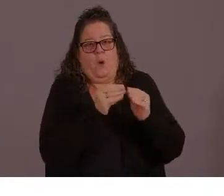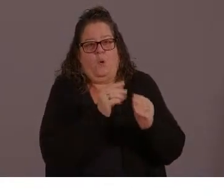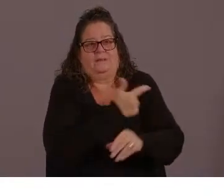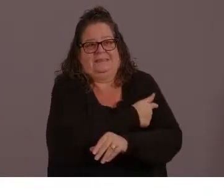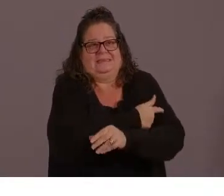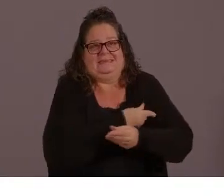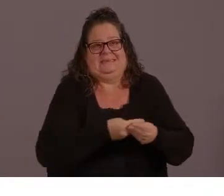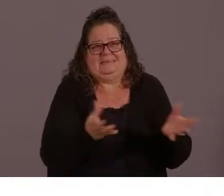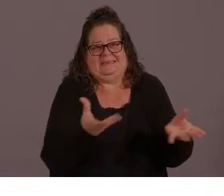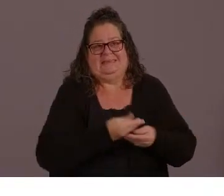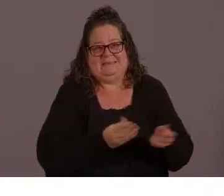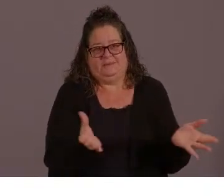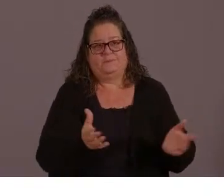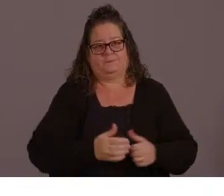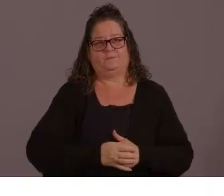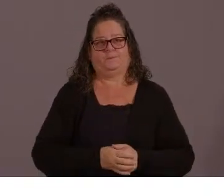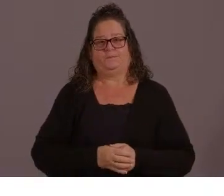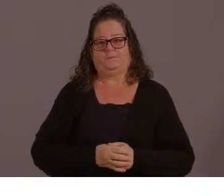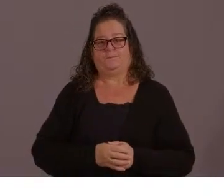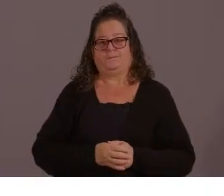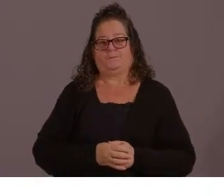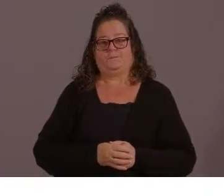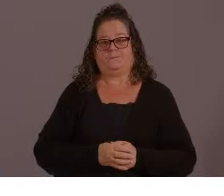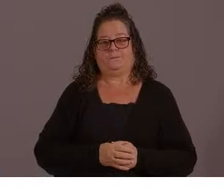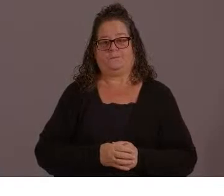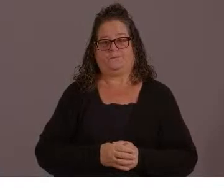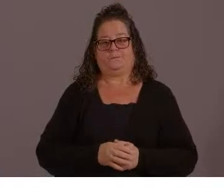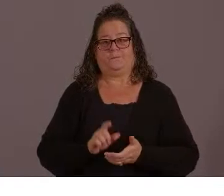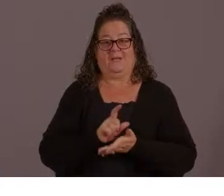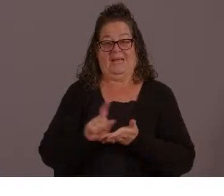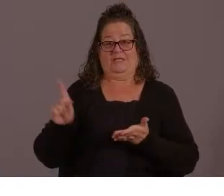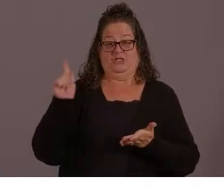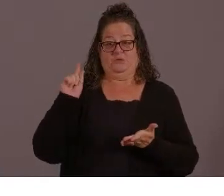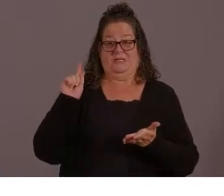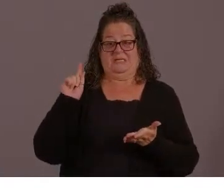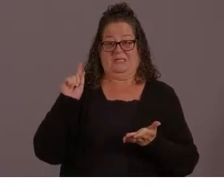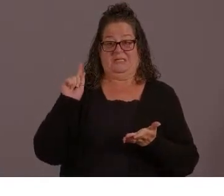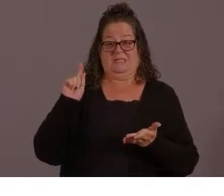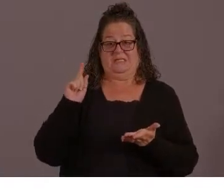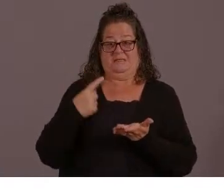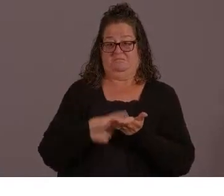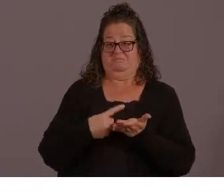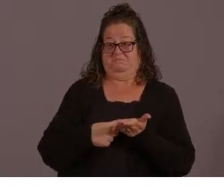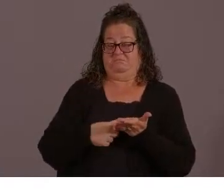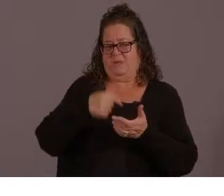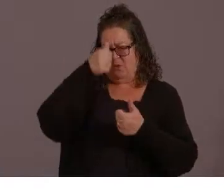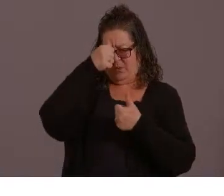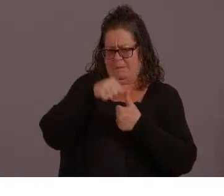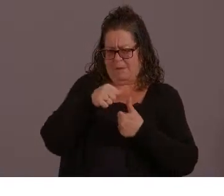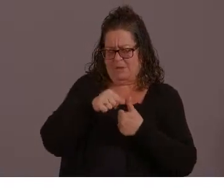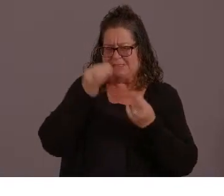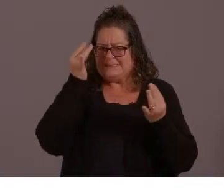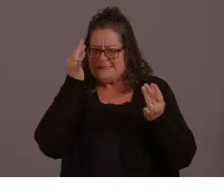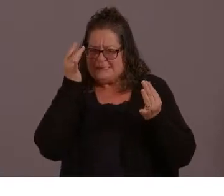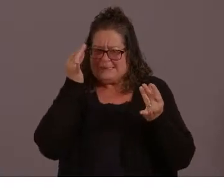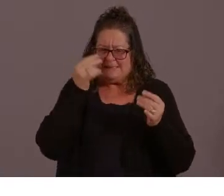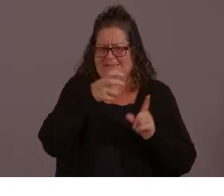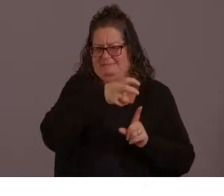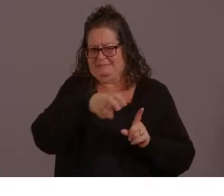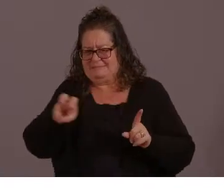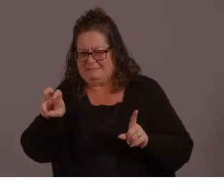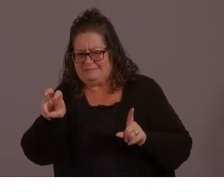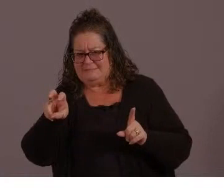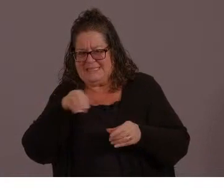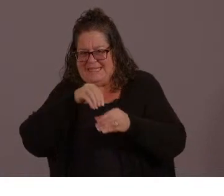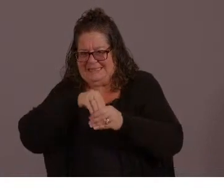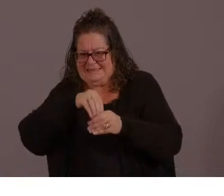So as we talked last week, we continue to look at state, look at transitioning these guys into indoors. We know